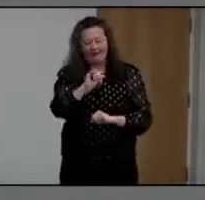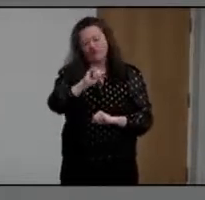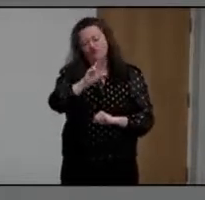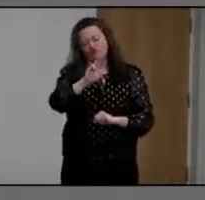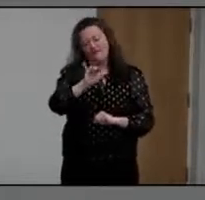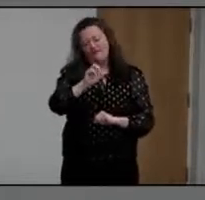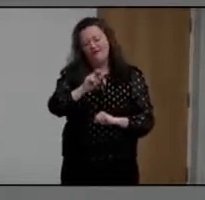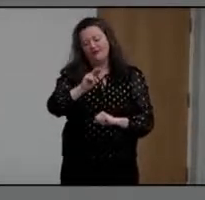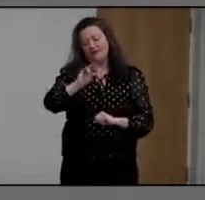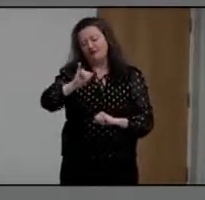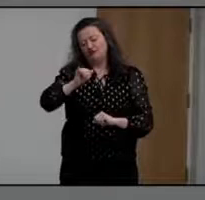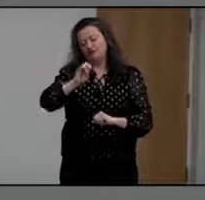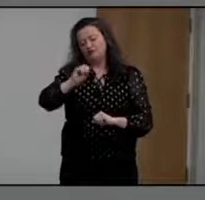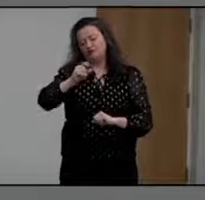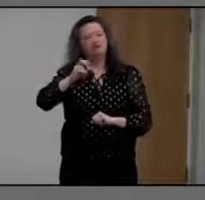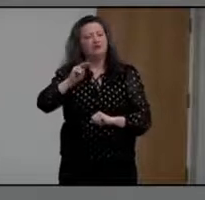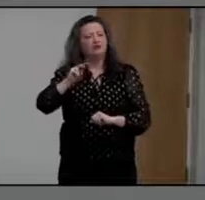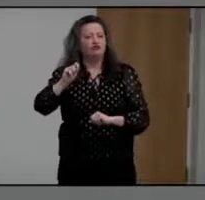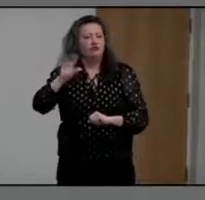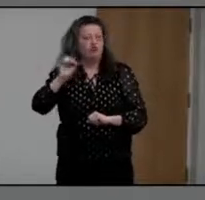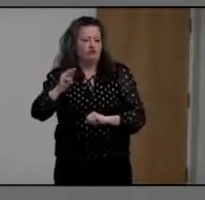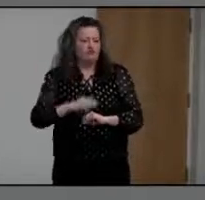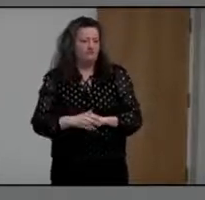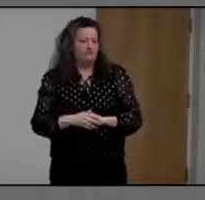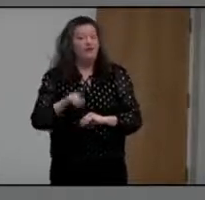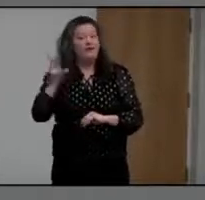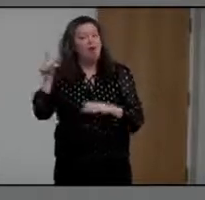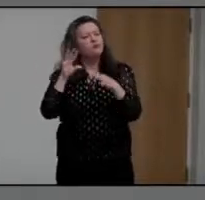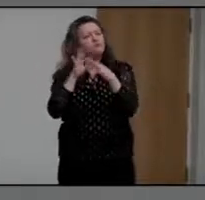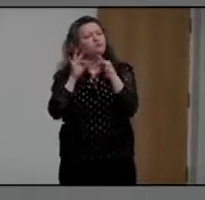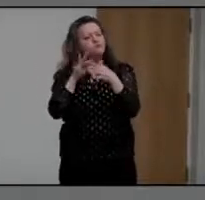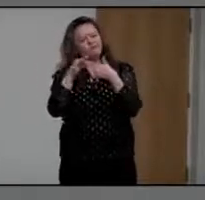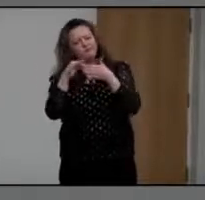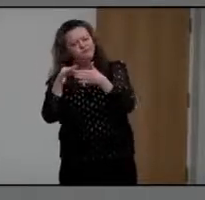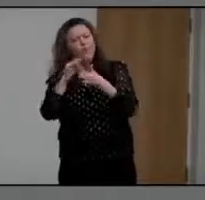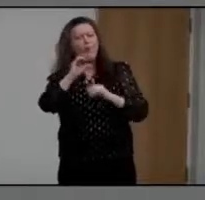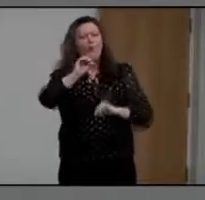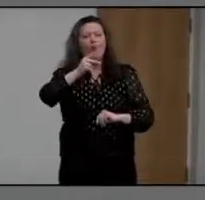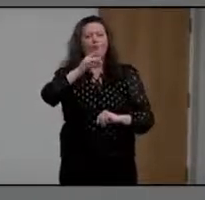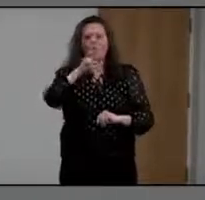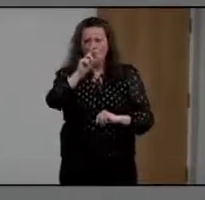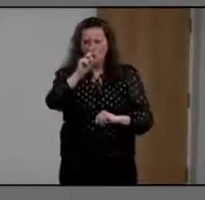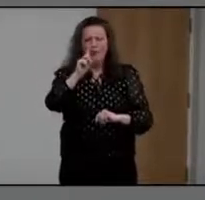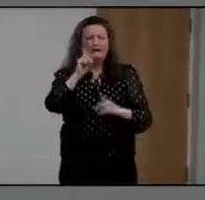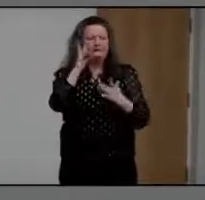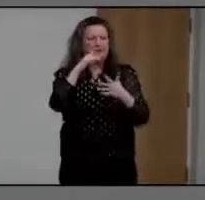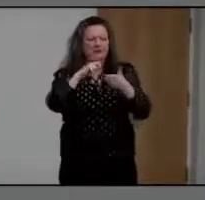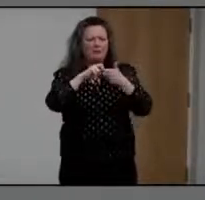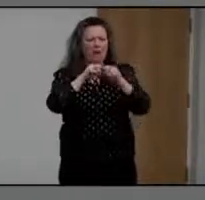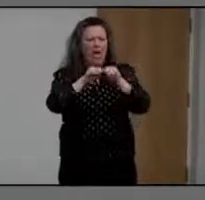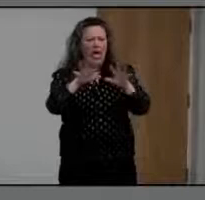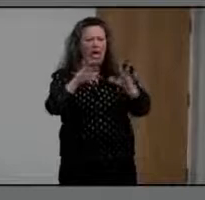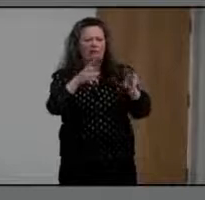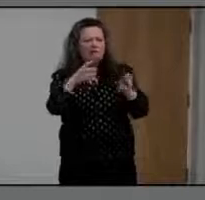opioid crisis, and we're really happy to have you back again. Thank you. Thanks, Ryan. We'll hand it over to all of